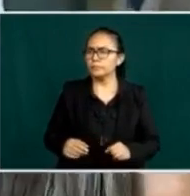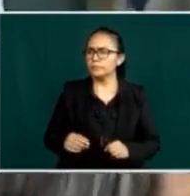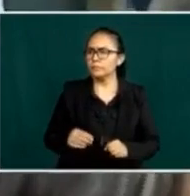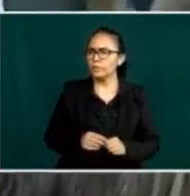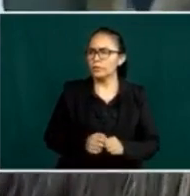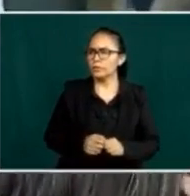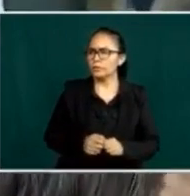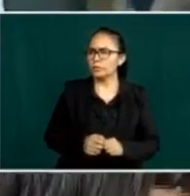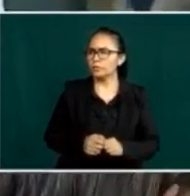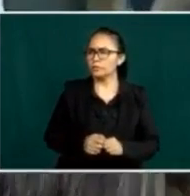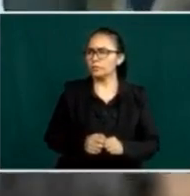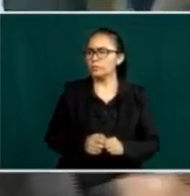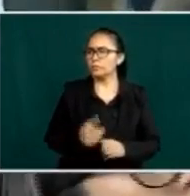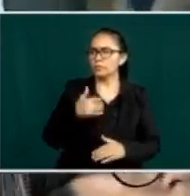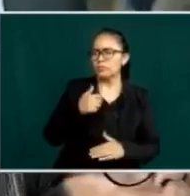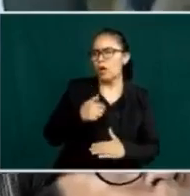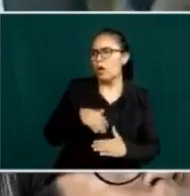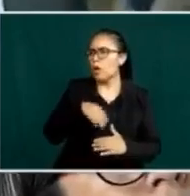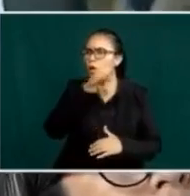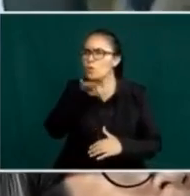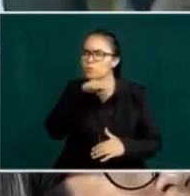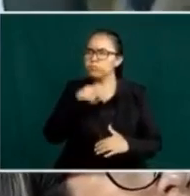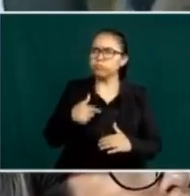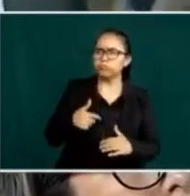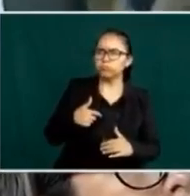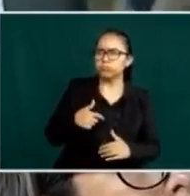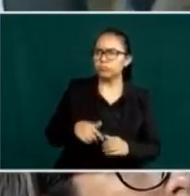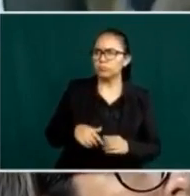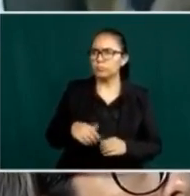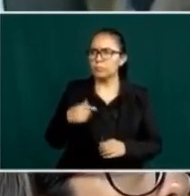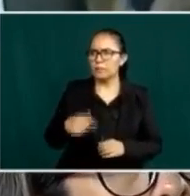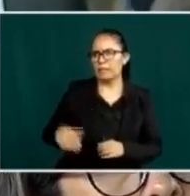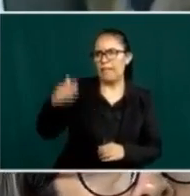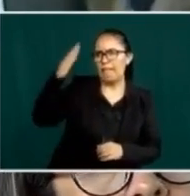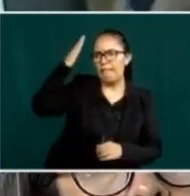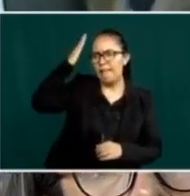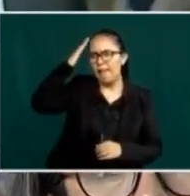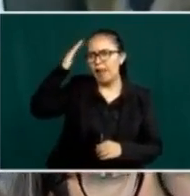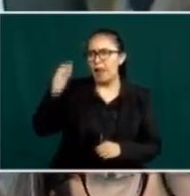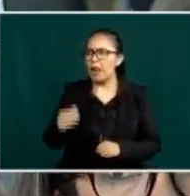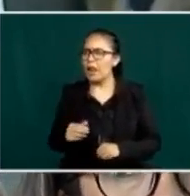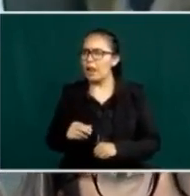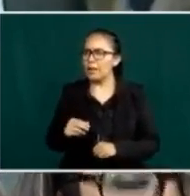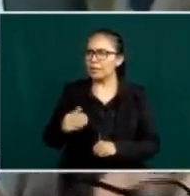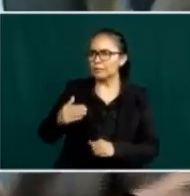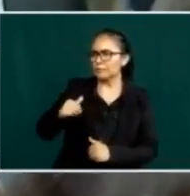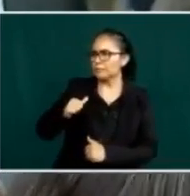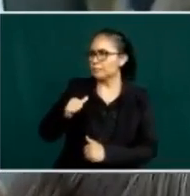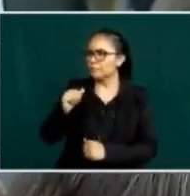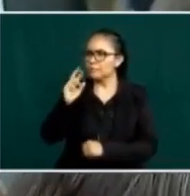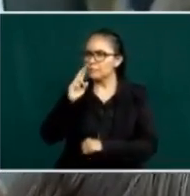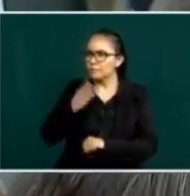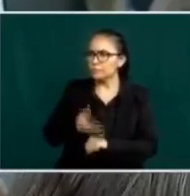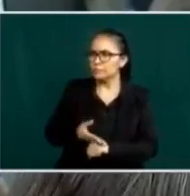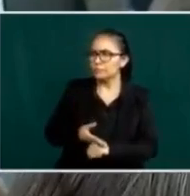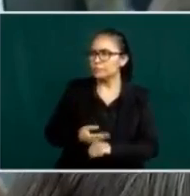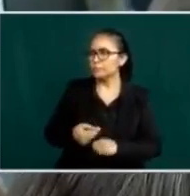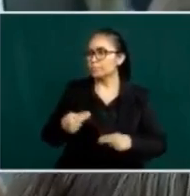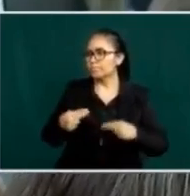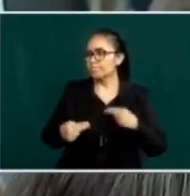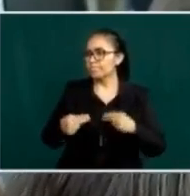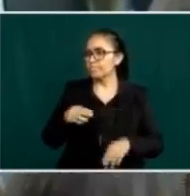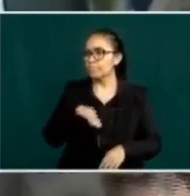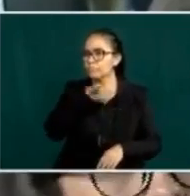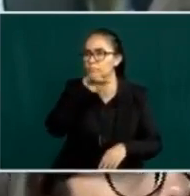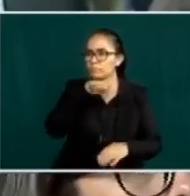are intestate, and they won't allow them to put the lands in their lands. And they're making